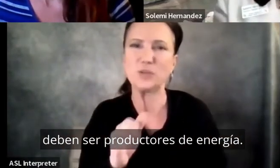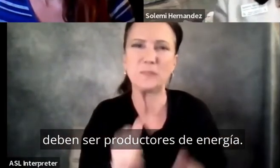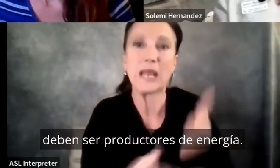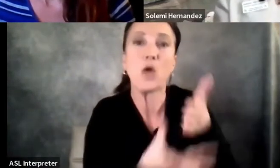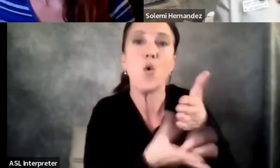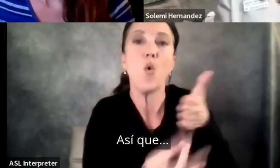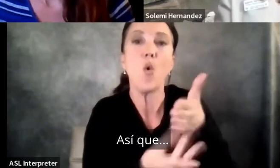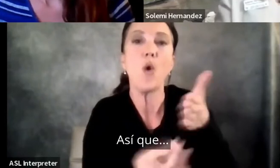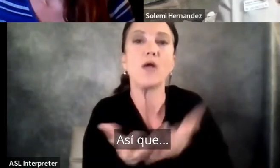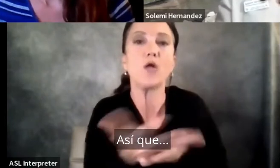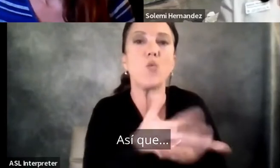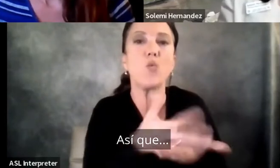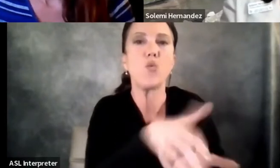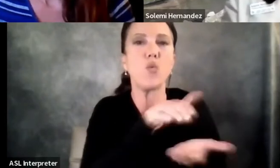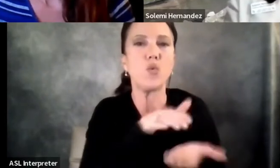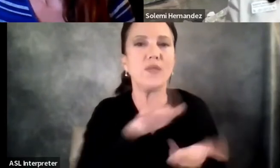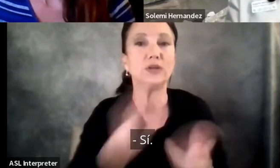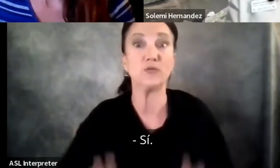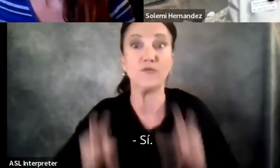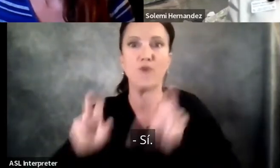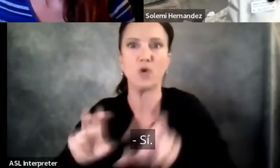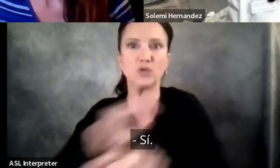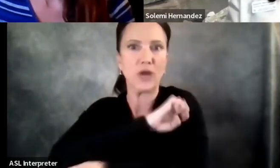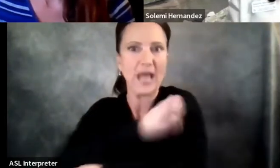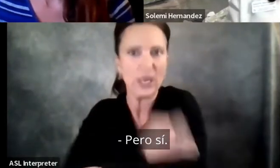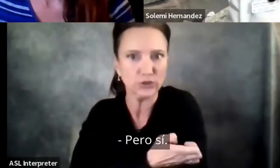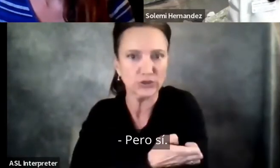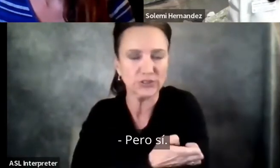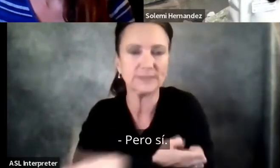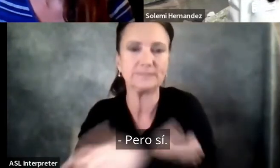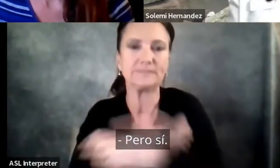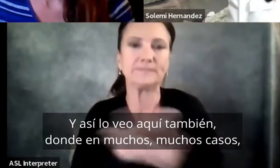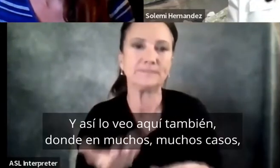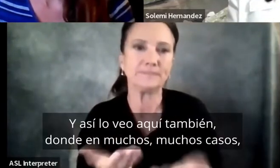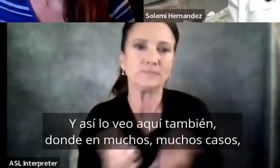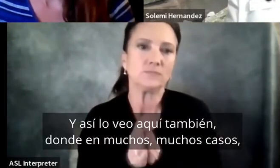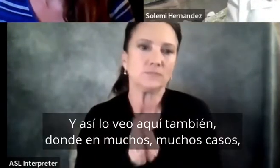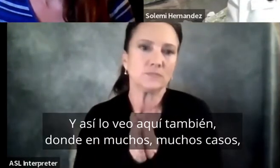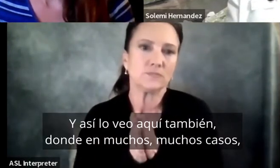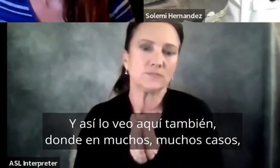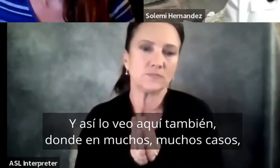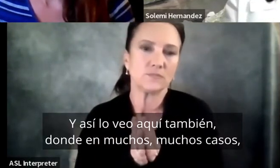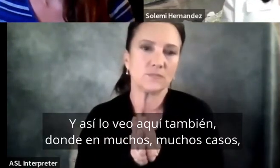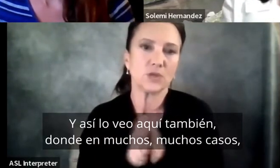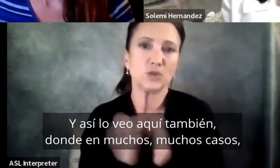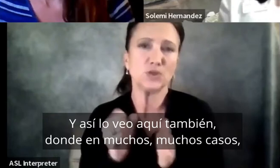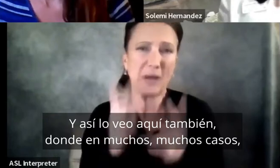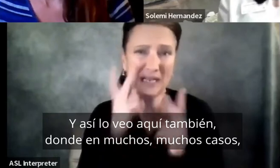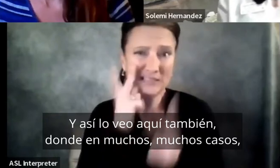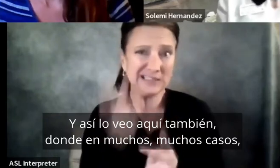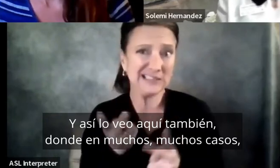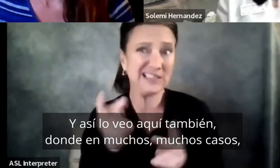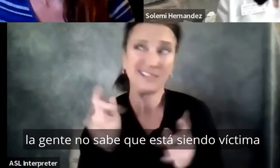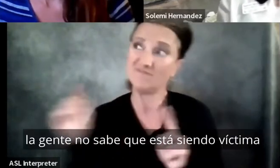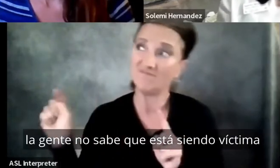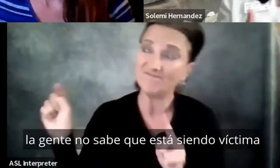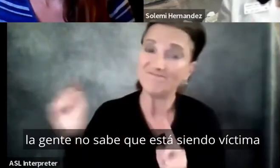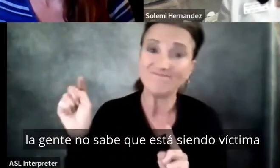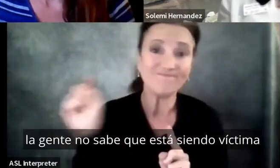producers. So, yeah. But yeah, and so, you know, I see it here too in many, many